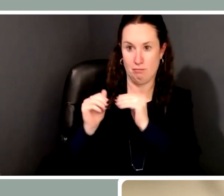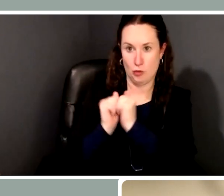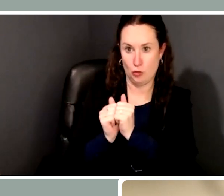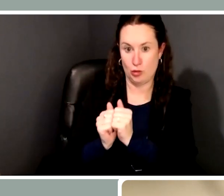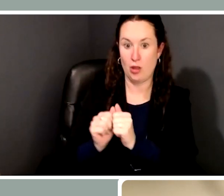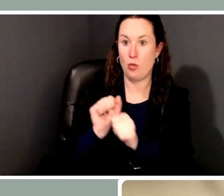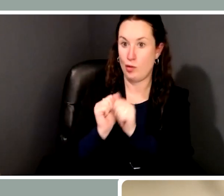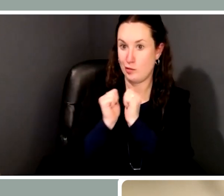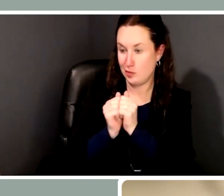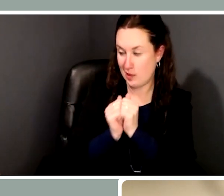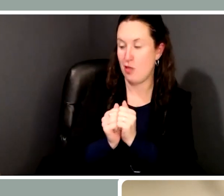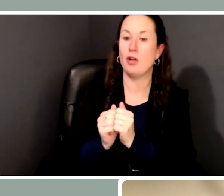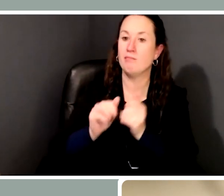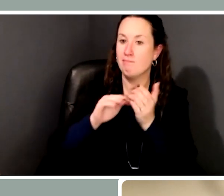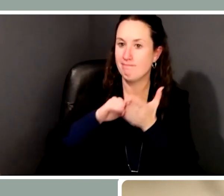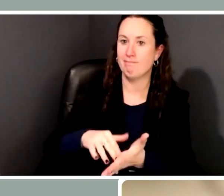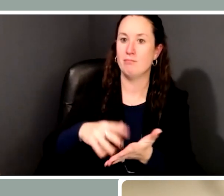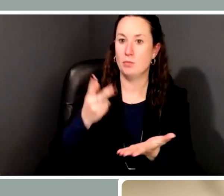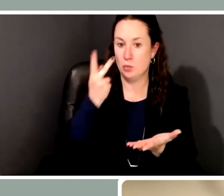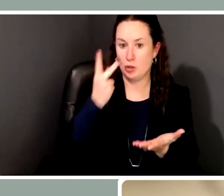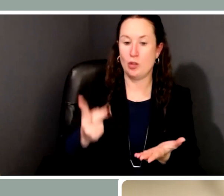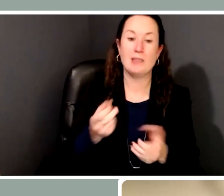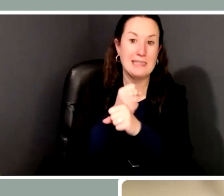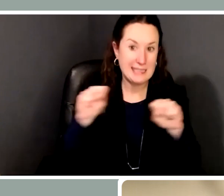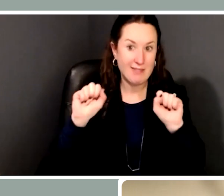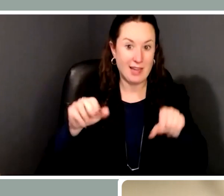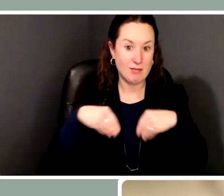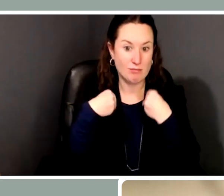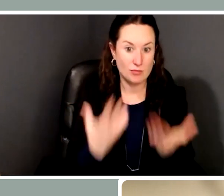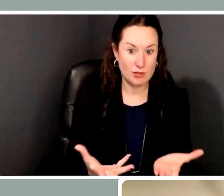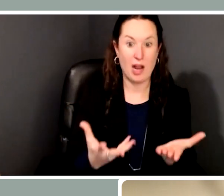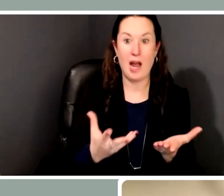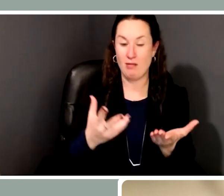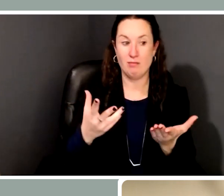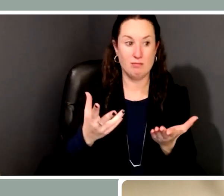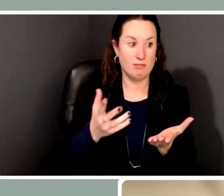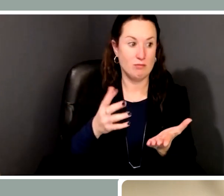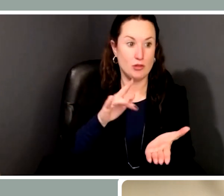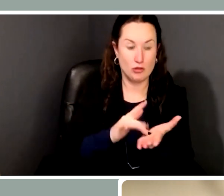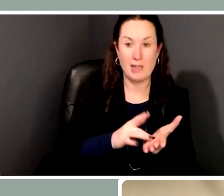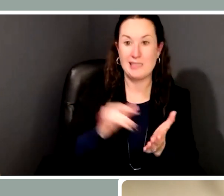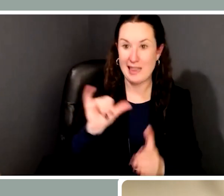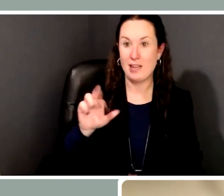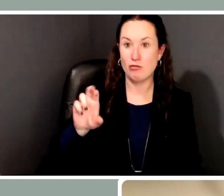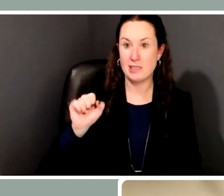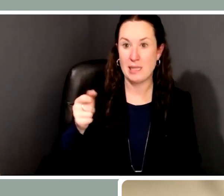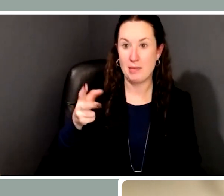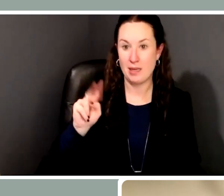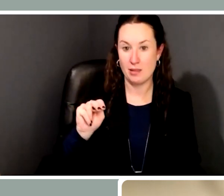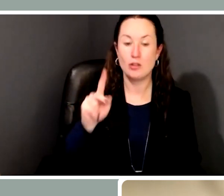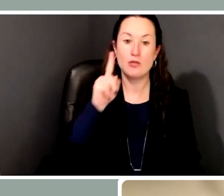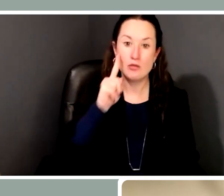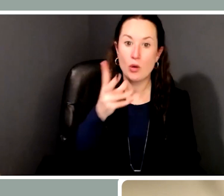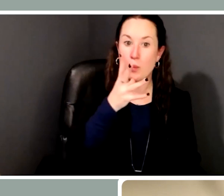with her, we were able to show that we could safely give drugs like Herceptin to women who had some